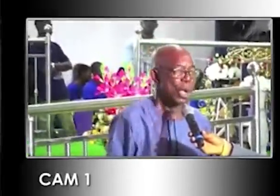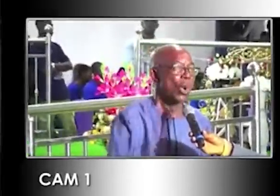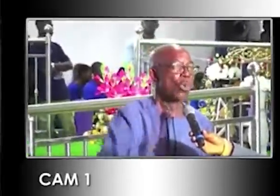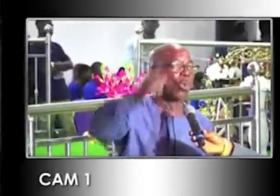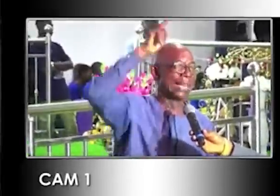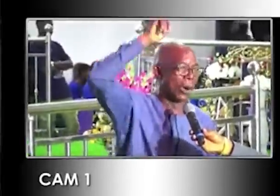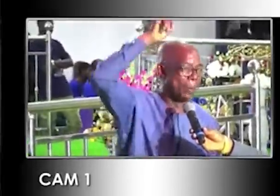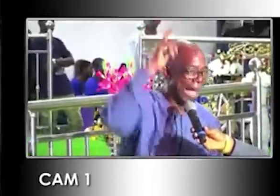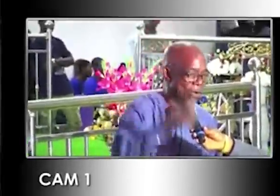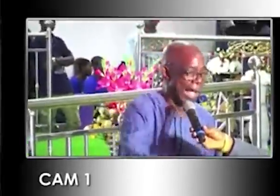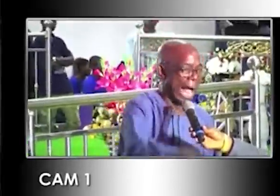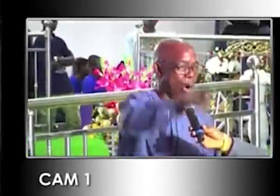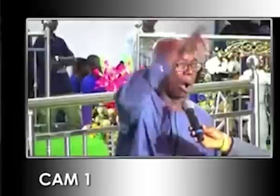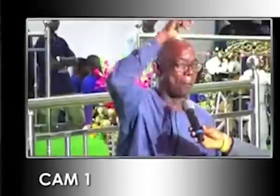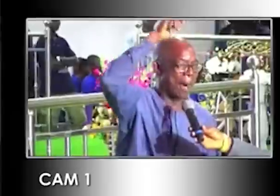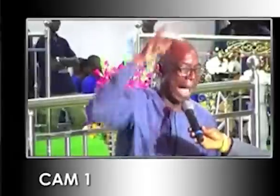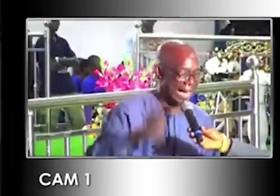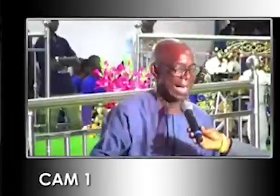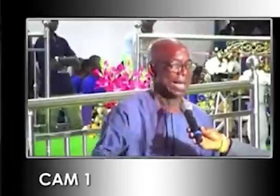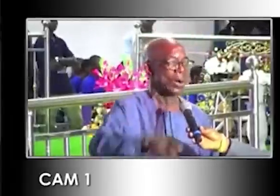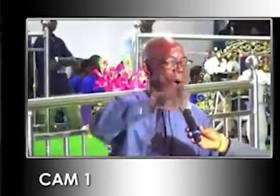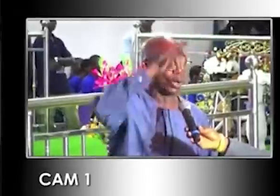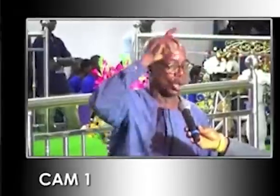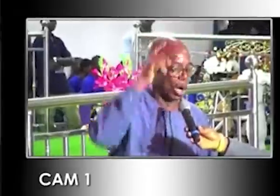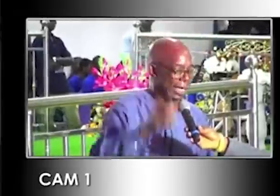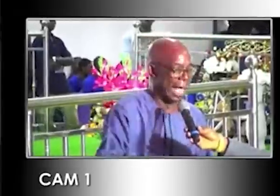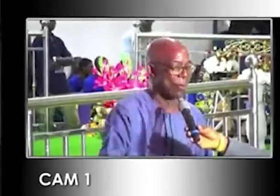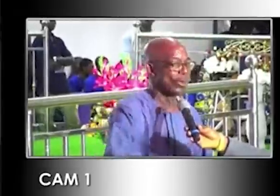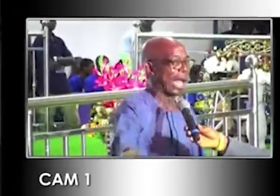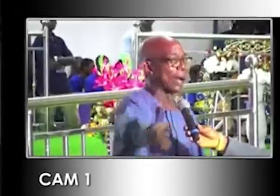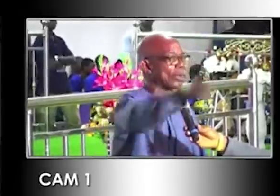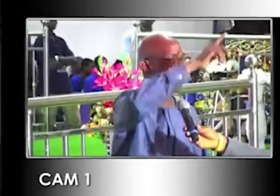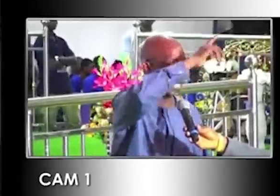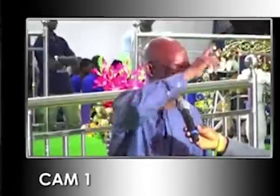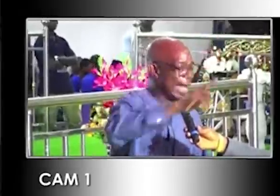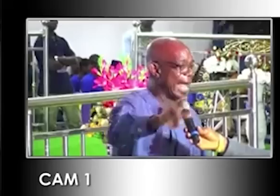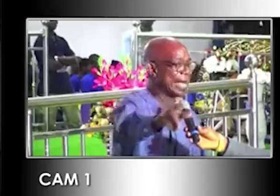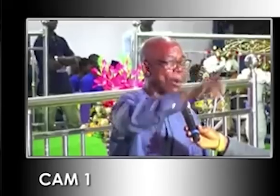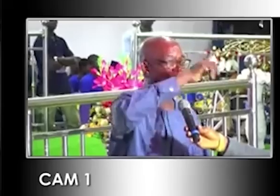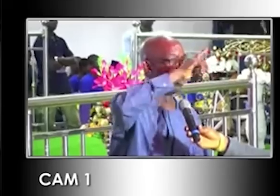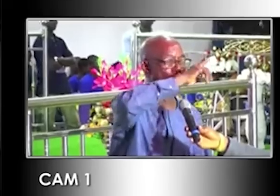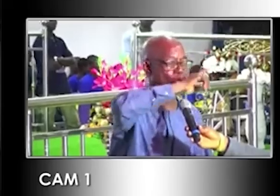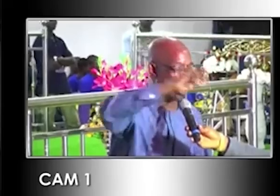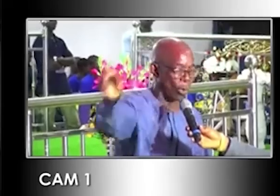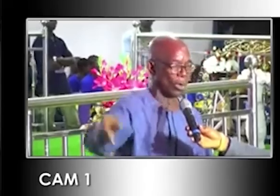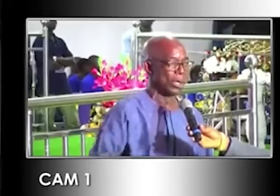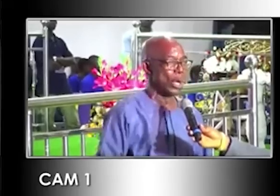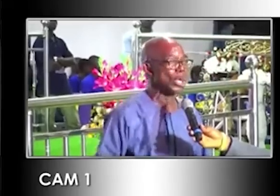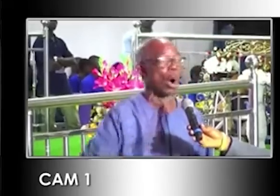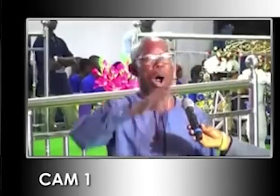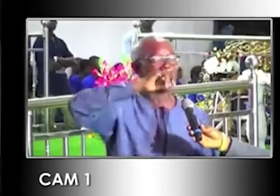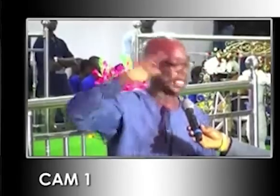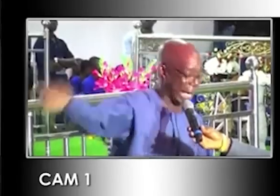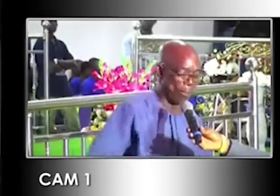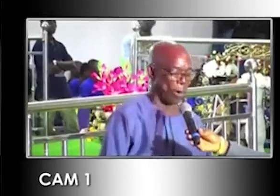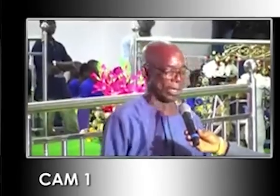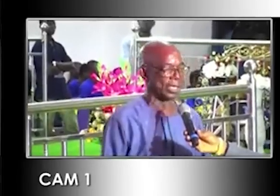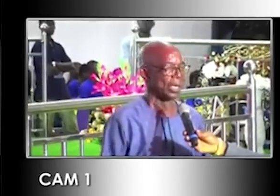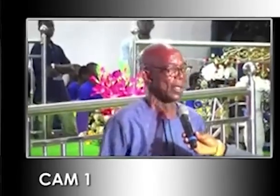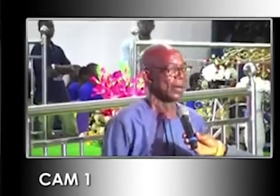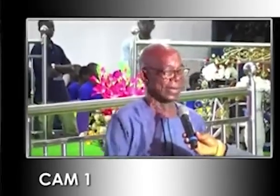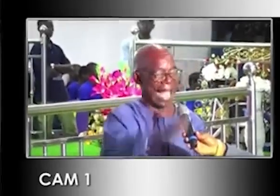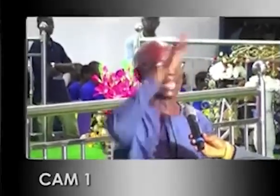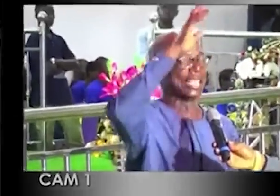points. We went to Benue and come back on Sunday without giving anybody one kobo. All the checking